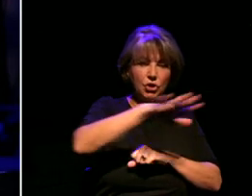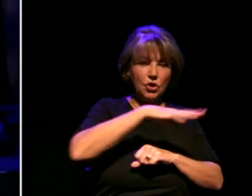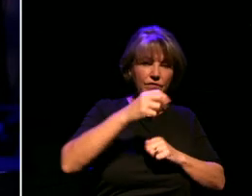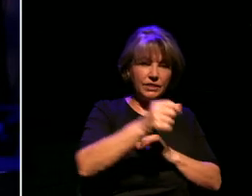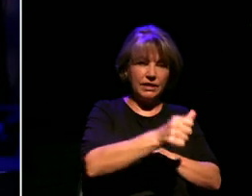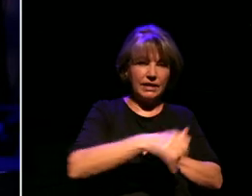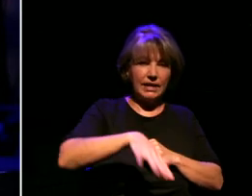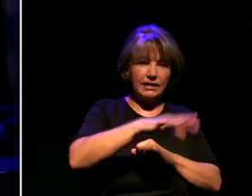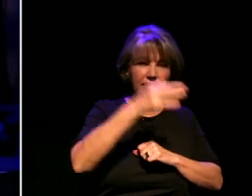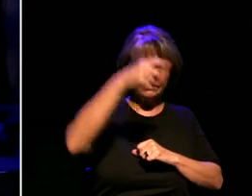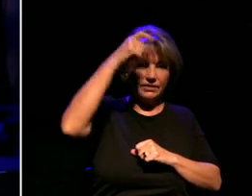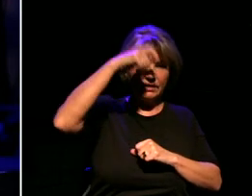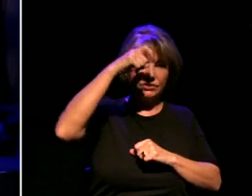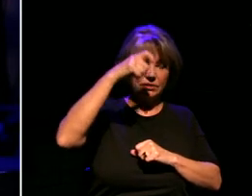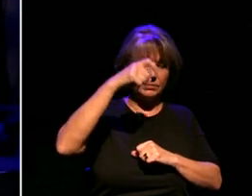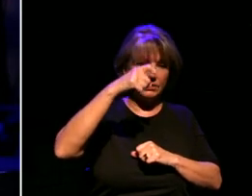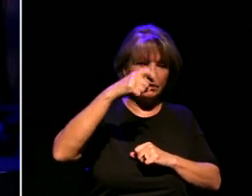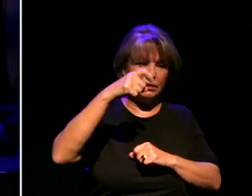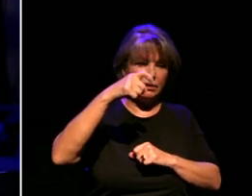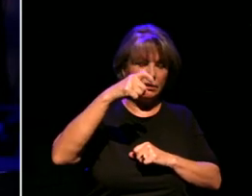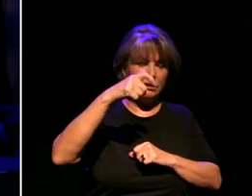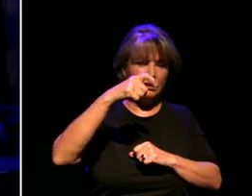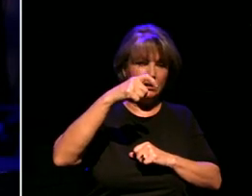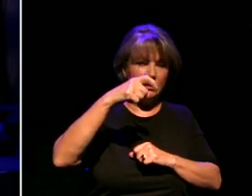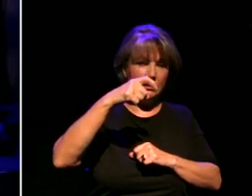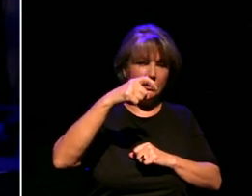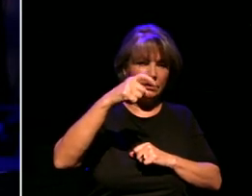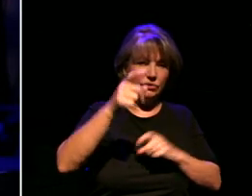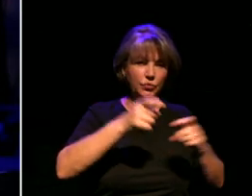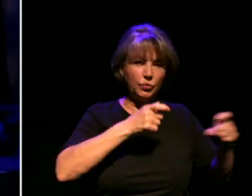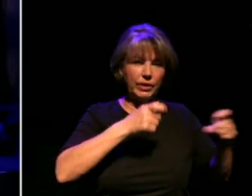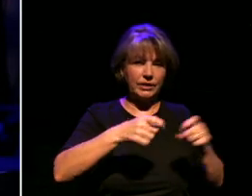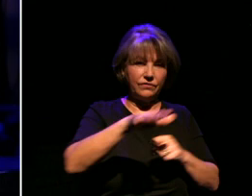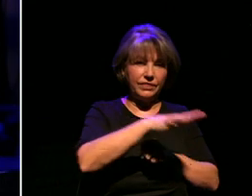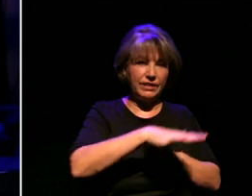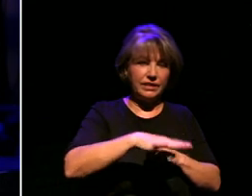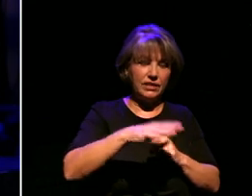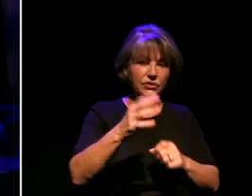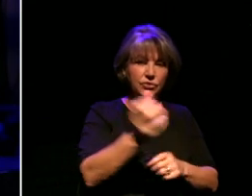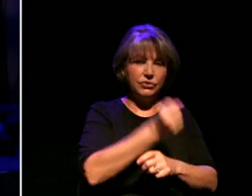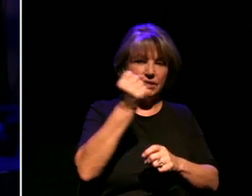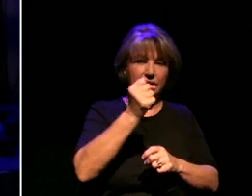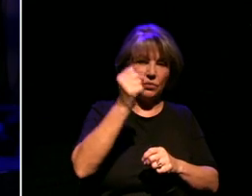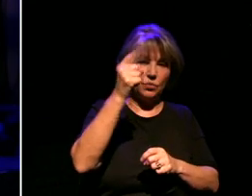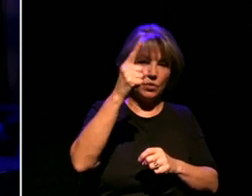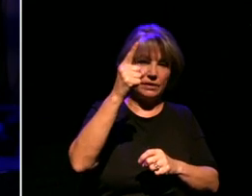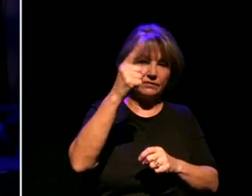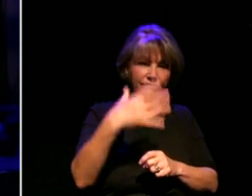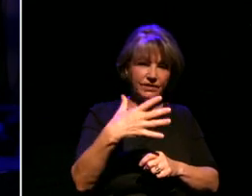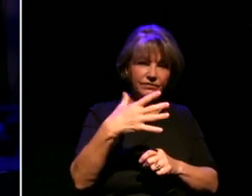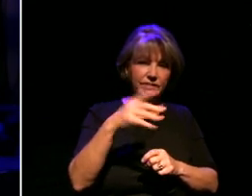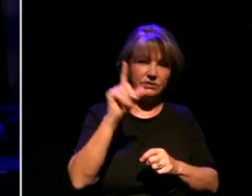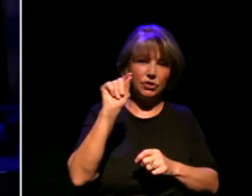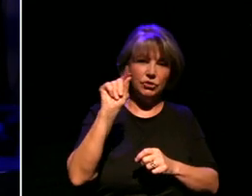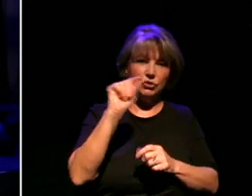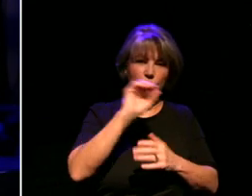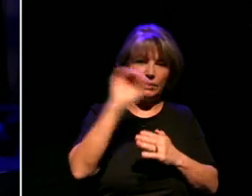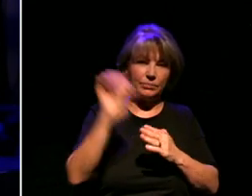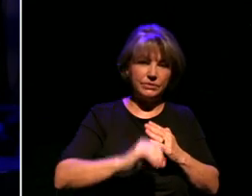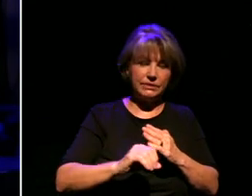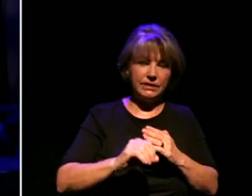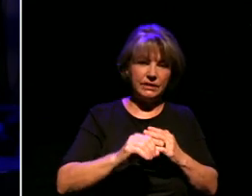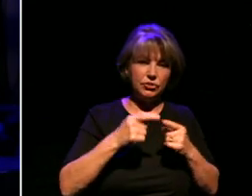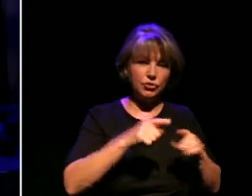appoint overseers over the land and take 1/5 or 20% of the produce of the land of Egypt during the